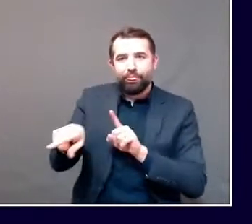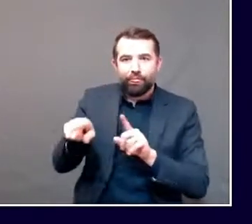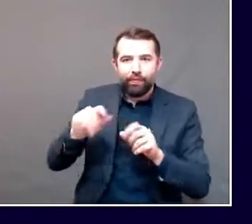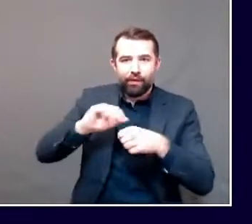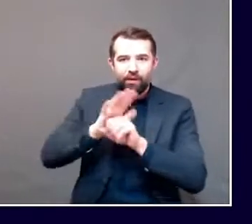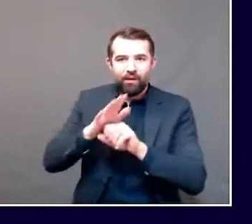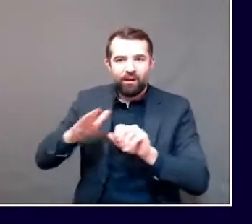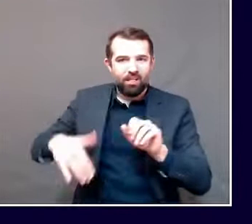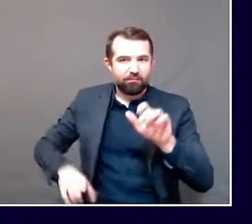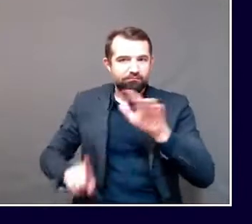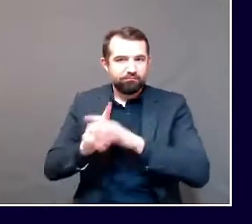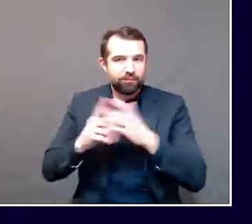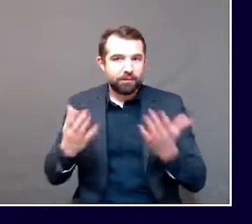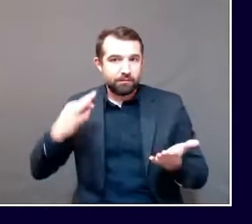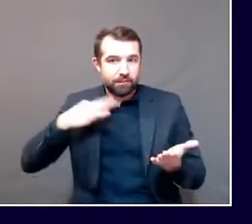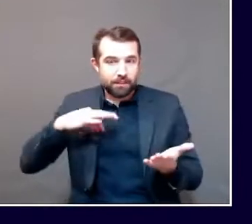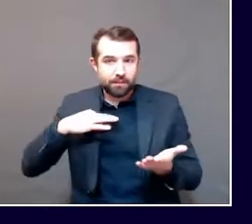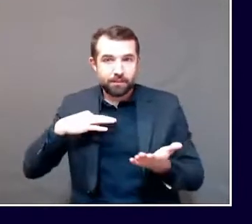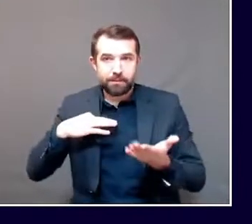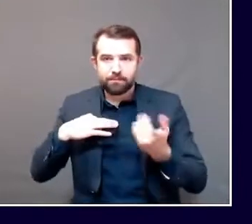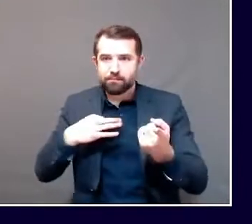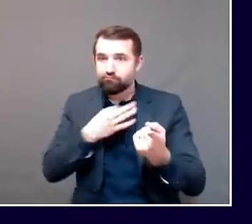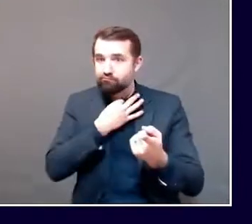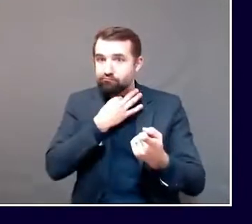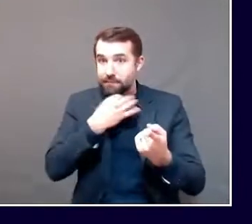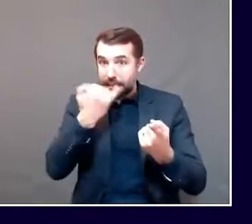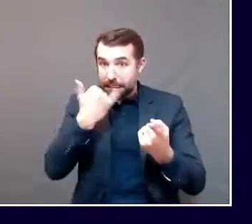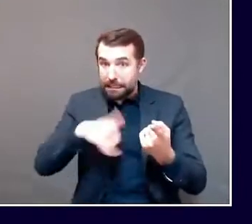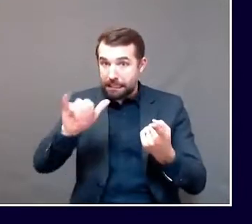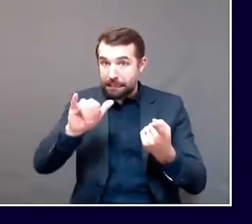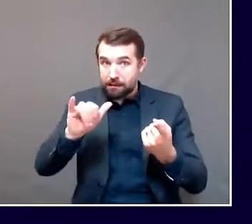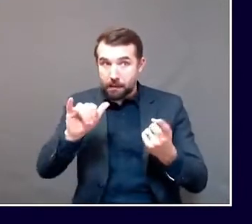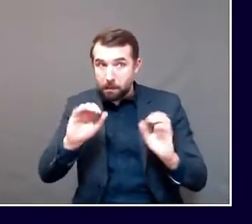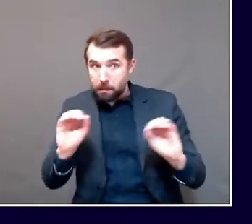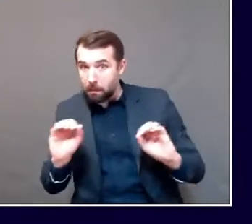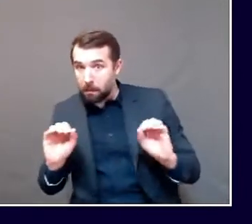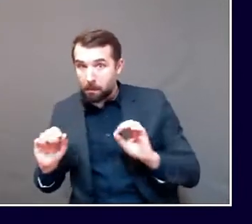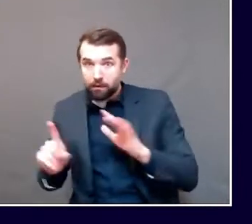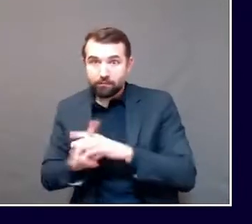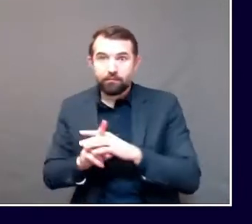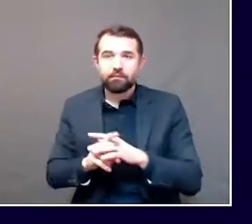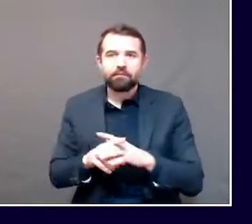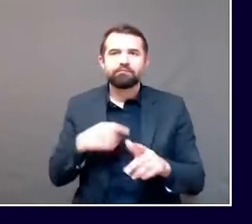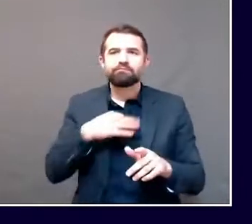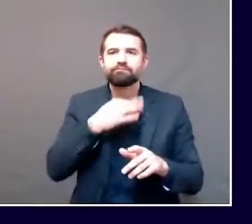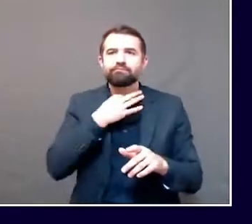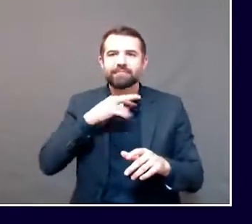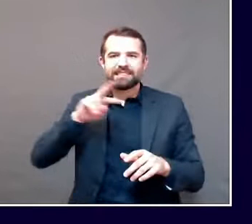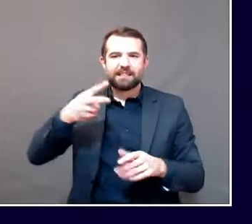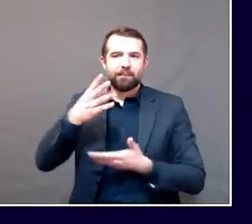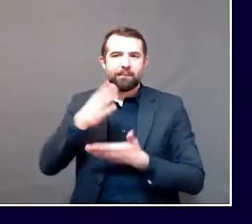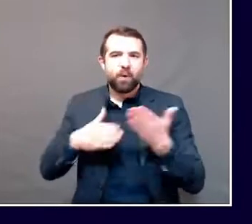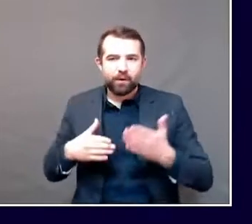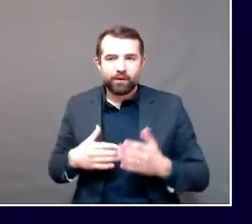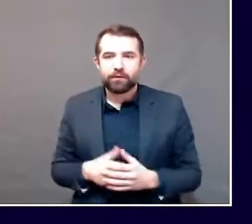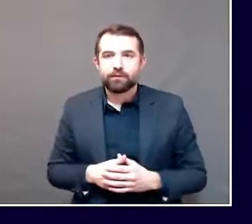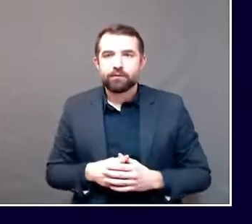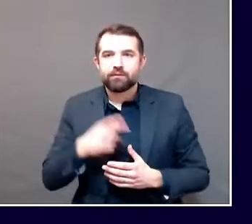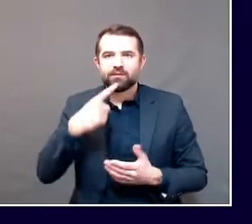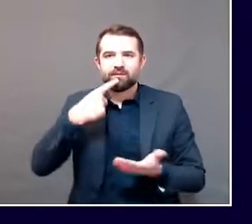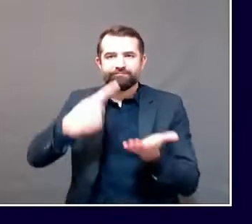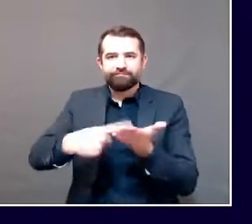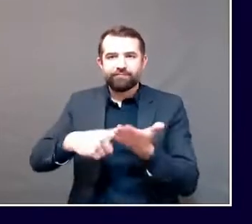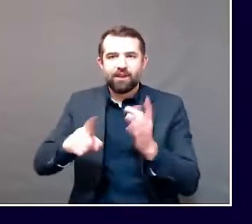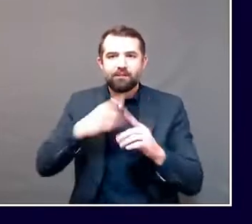curious if that still was the case. And the second part of the question is, when you talked about preventing that